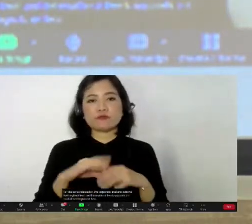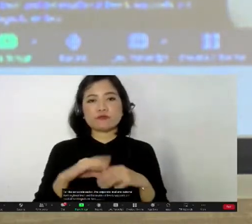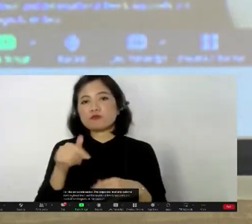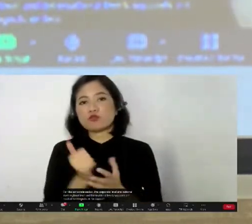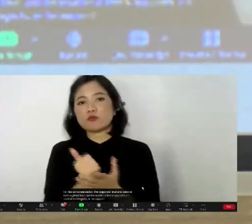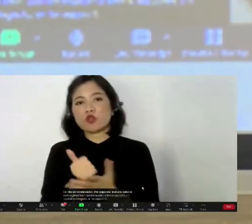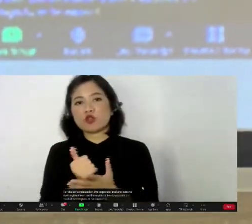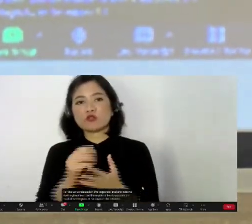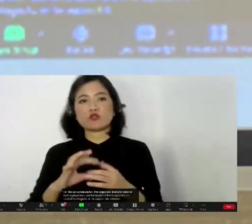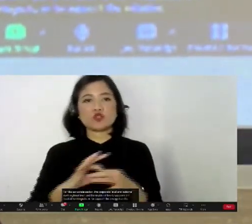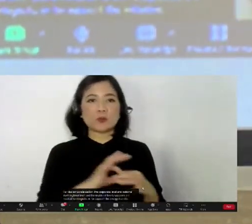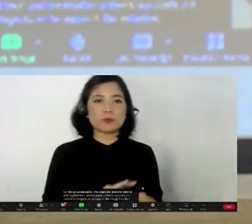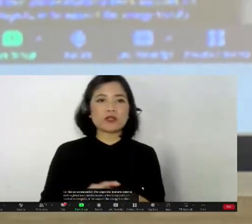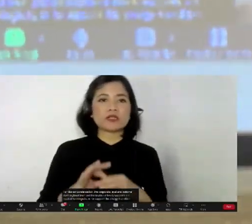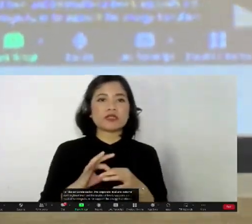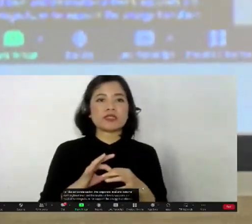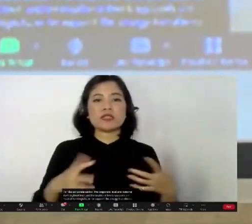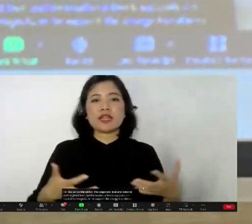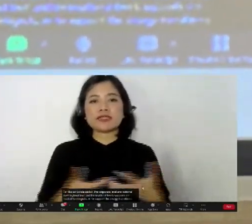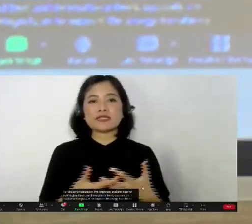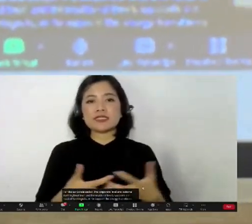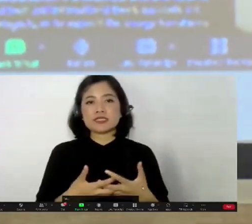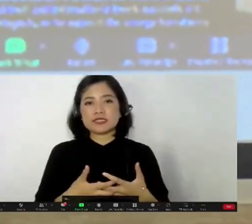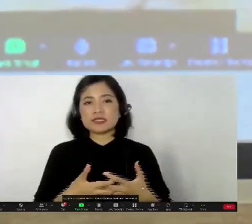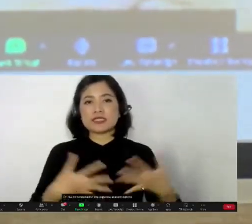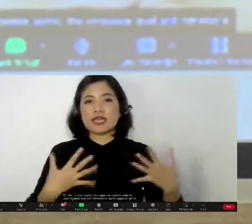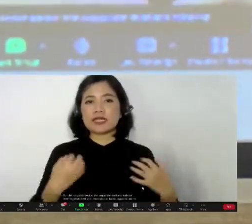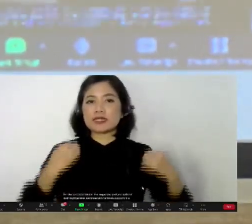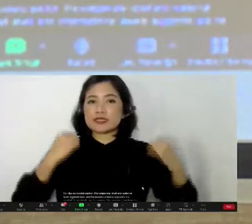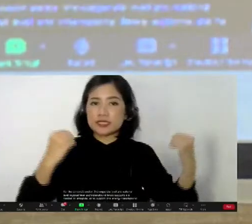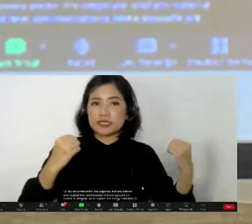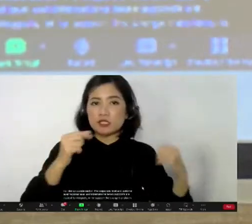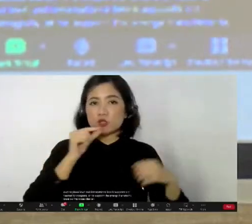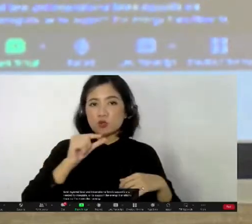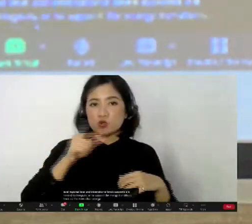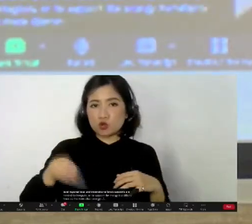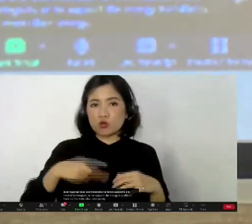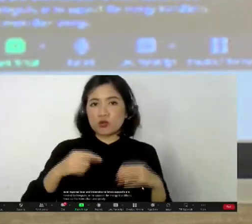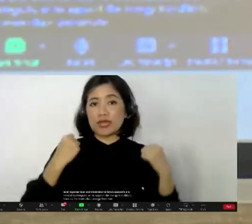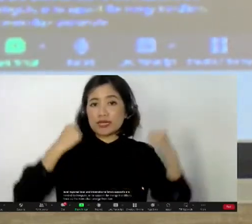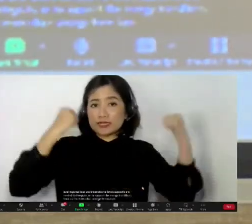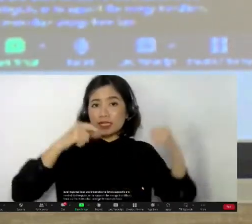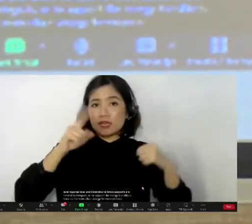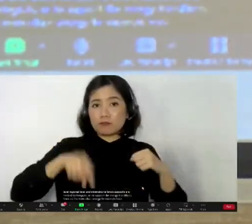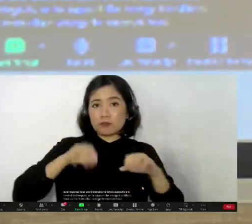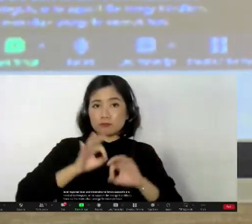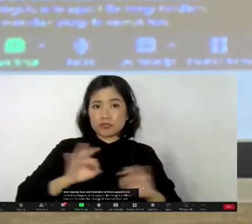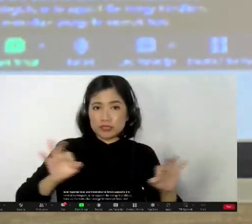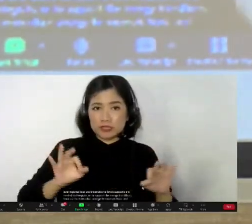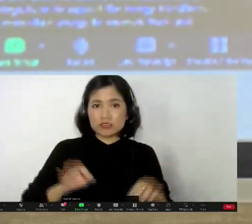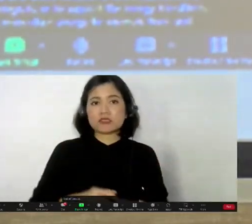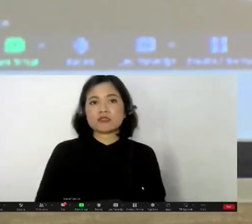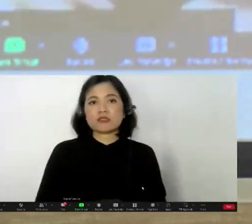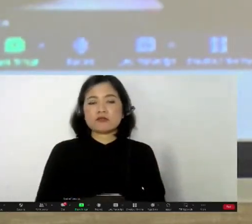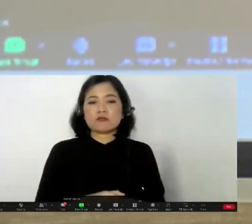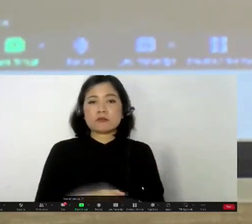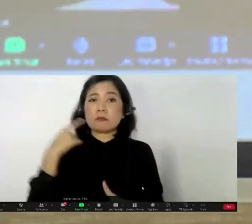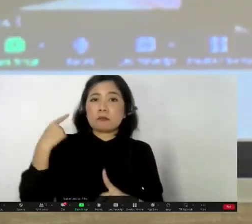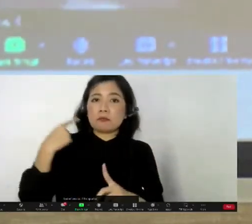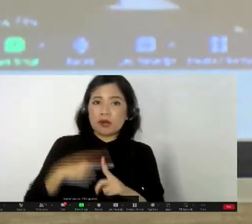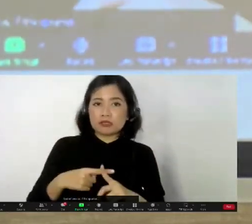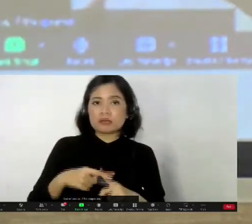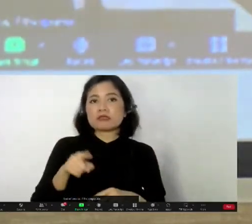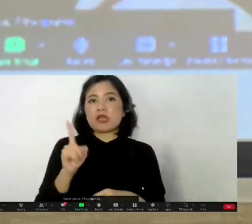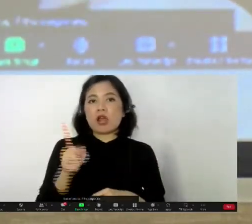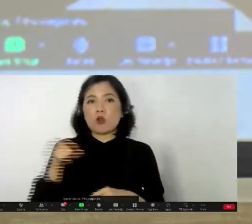energy transitions towards the more clean energy, for example. Yeah. And of course, if the corporate are